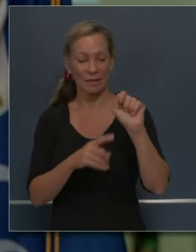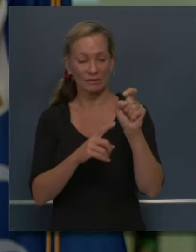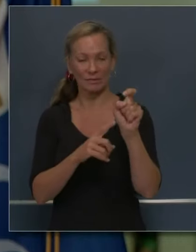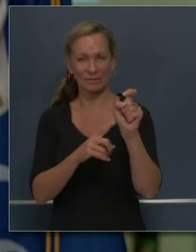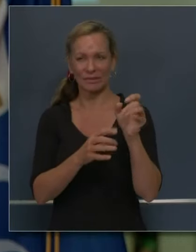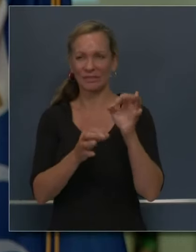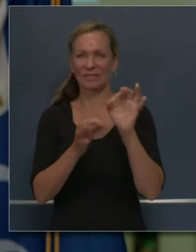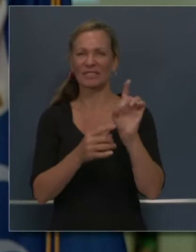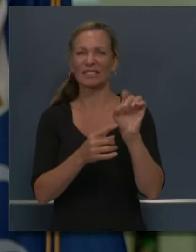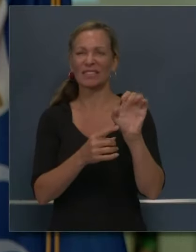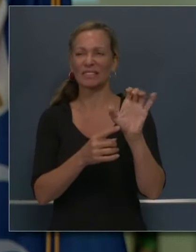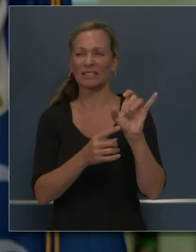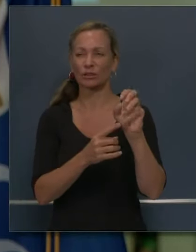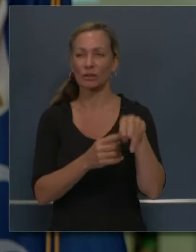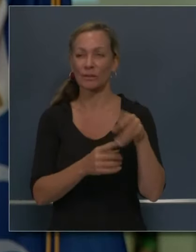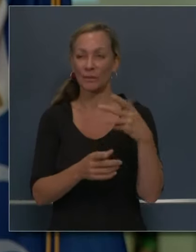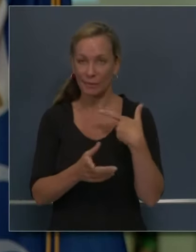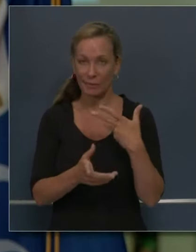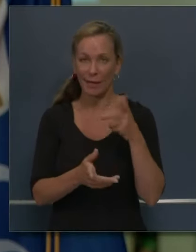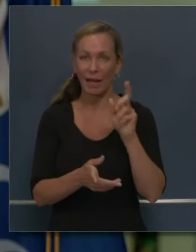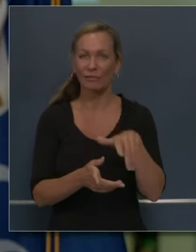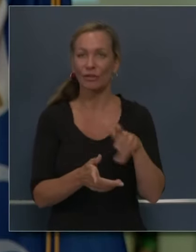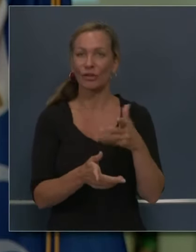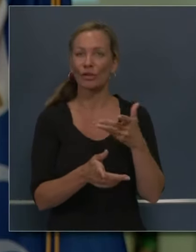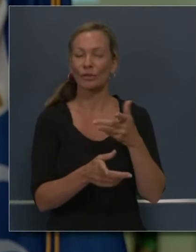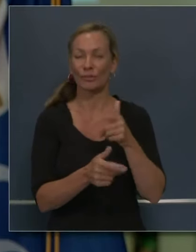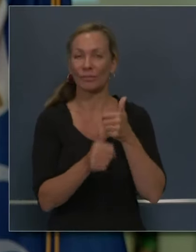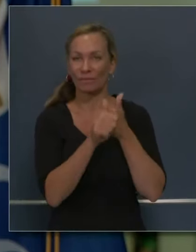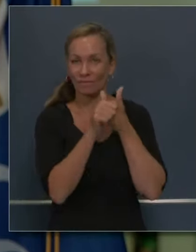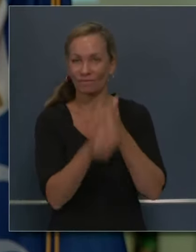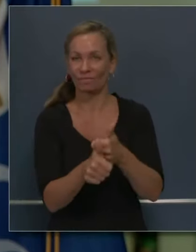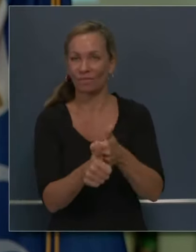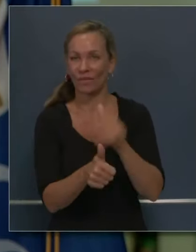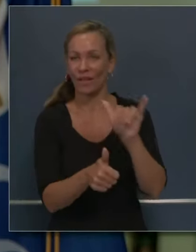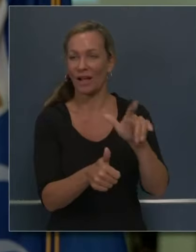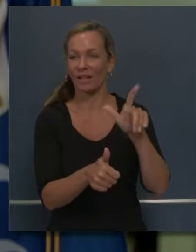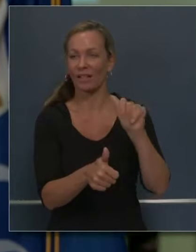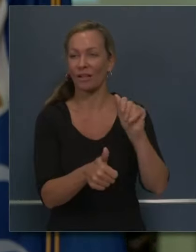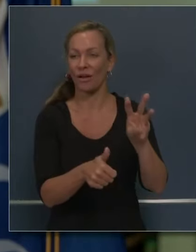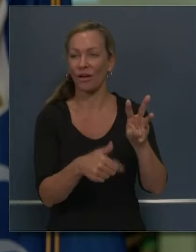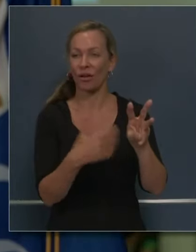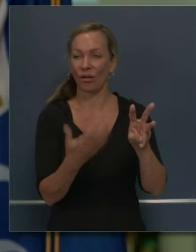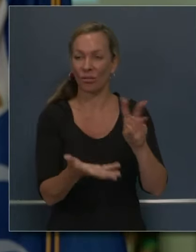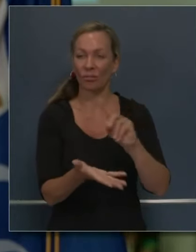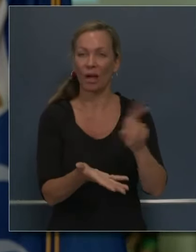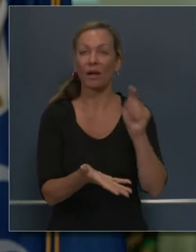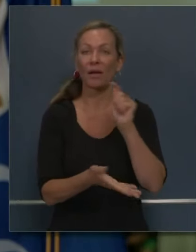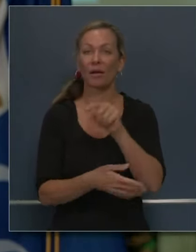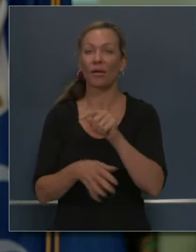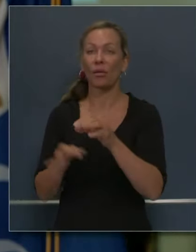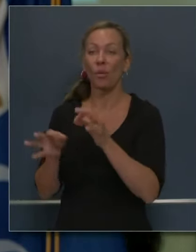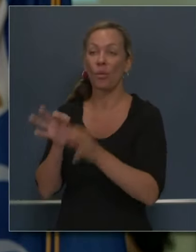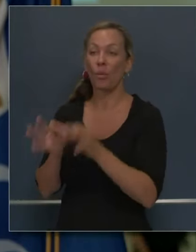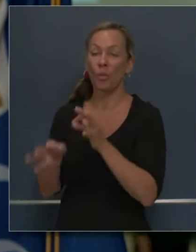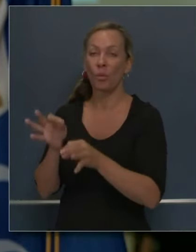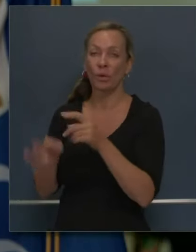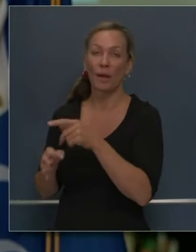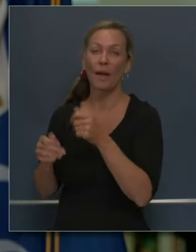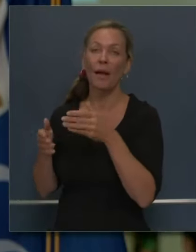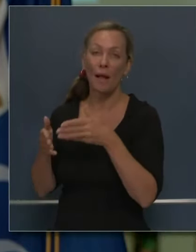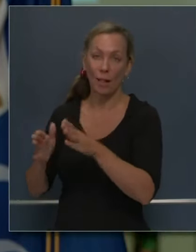you're right to note there was a reprieve, and there is a ballot initiative that would look